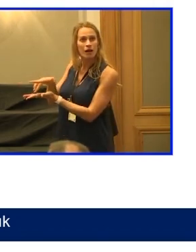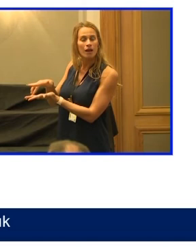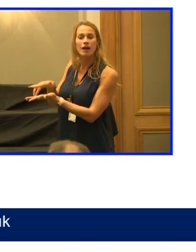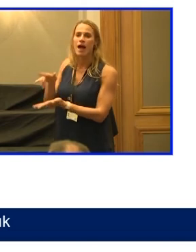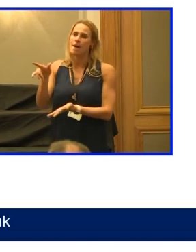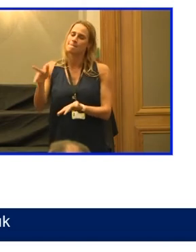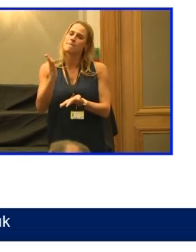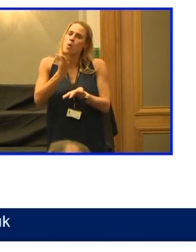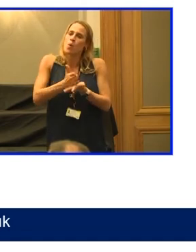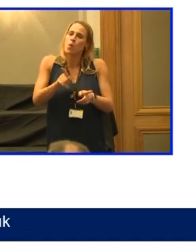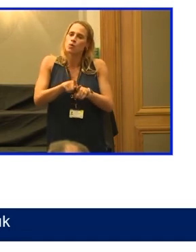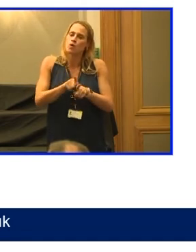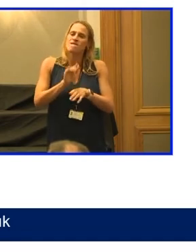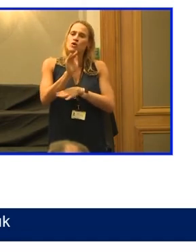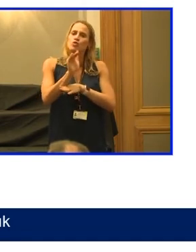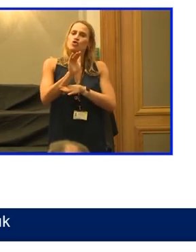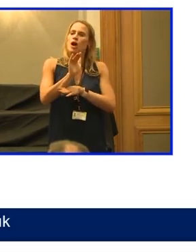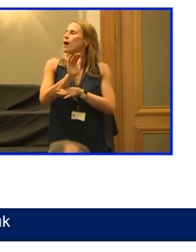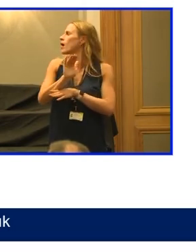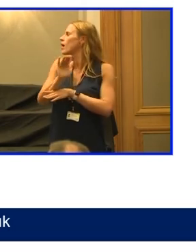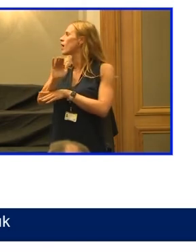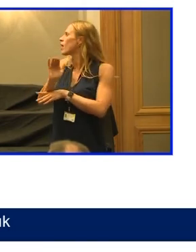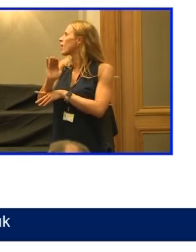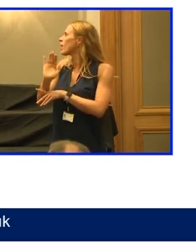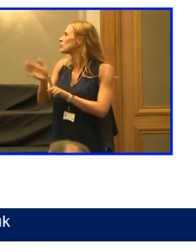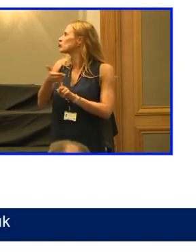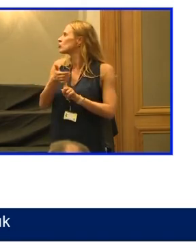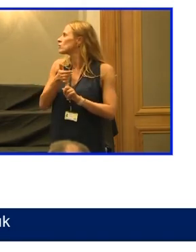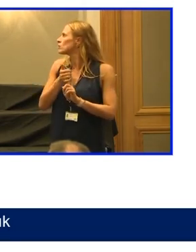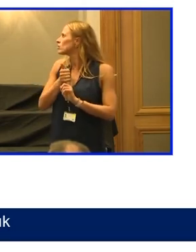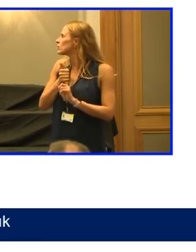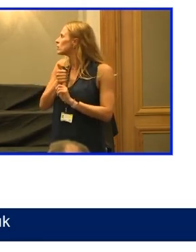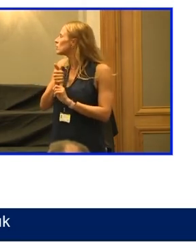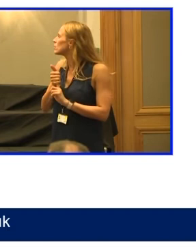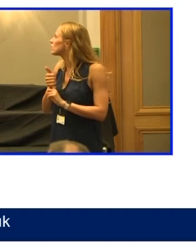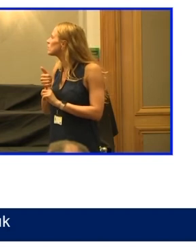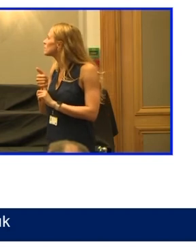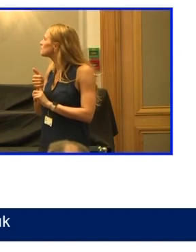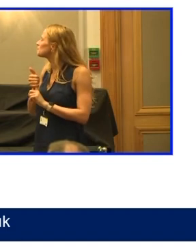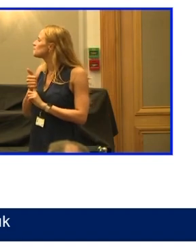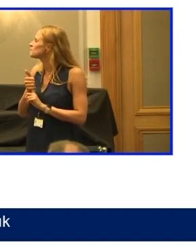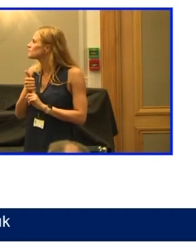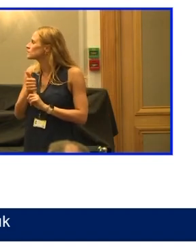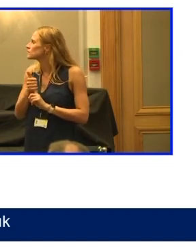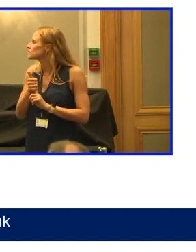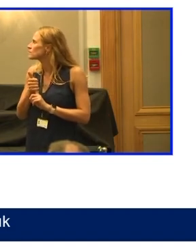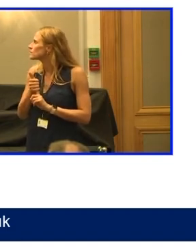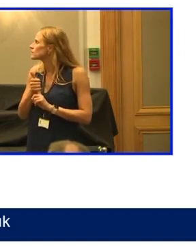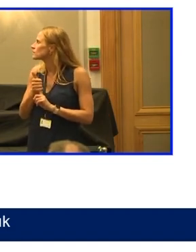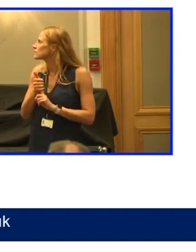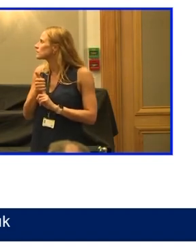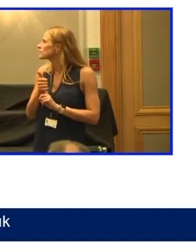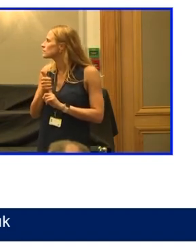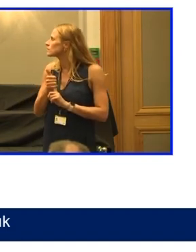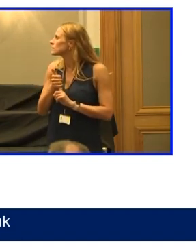about future-proofing, entertainment for accessibility apps folder, 11 Apple folder, 10 apps, business folder, 8